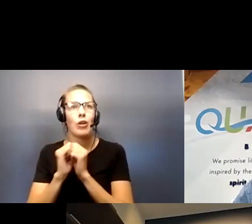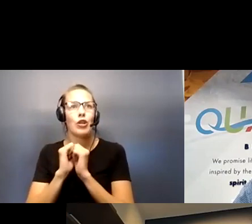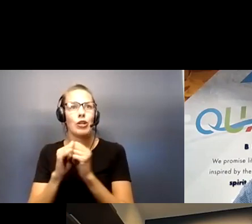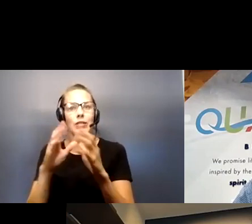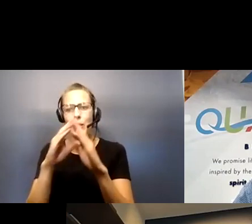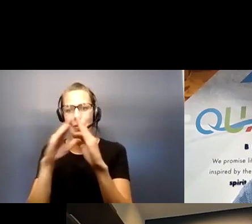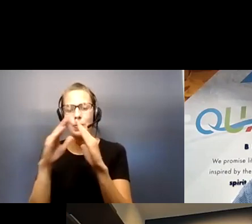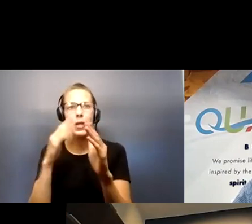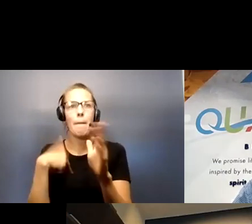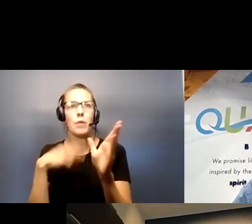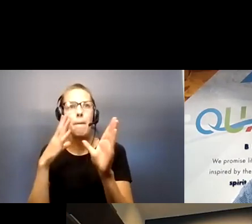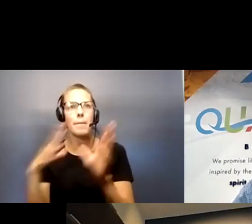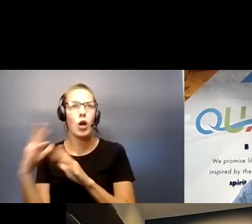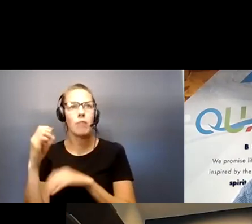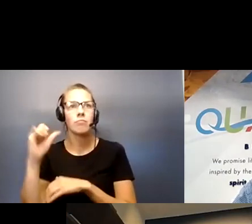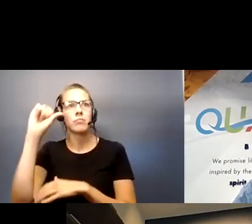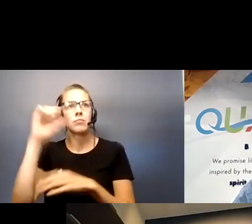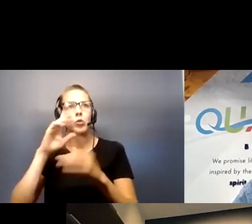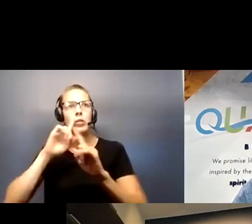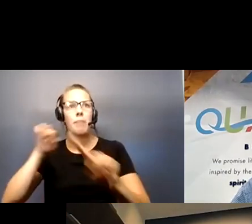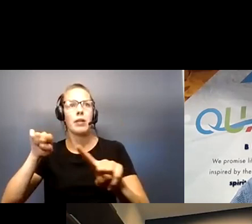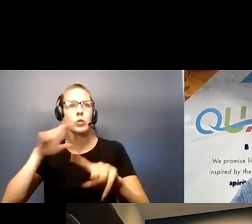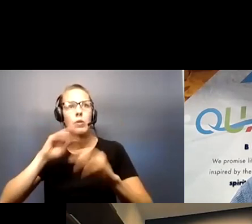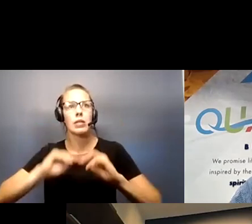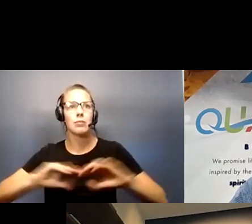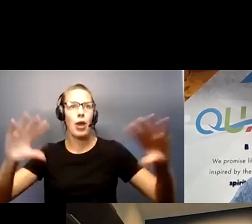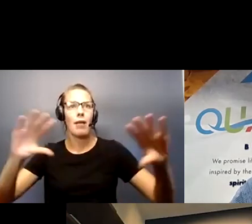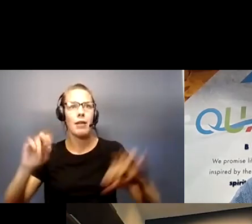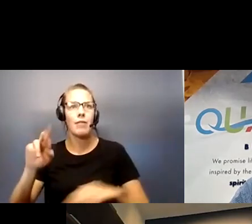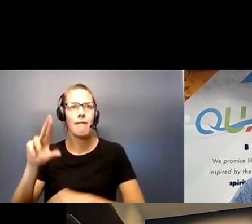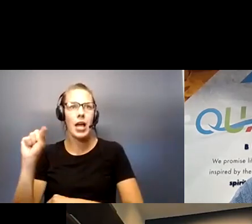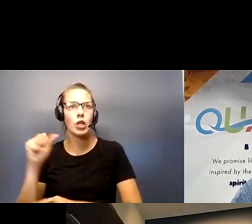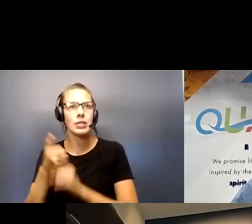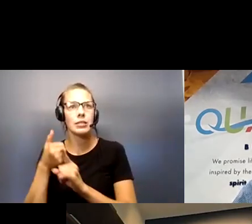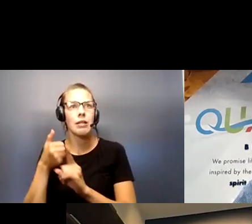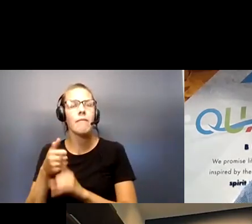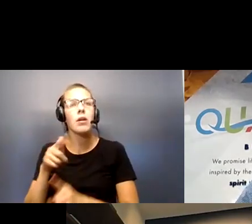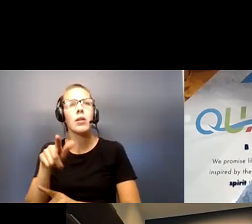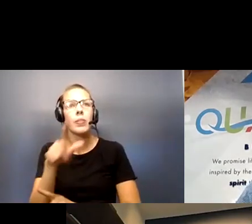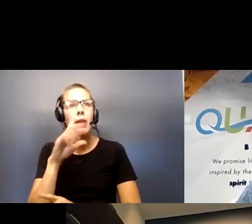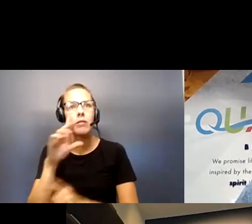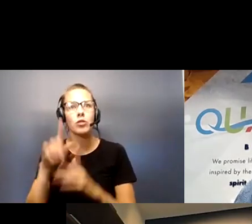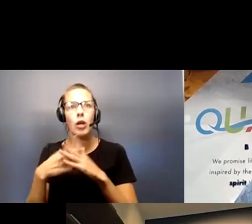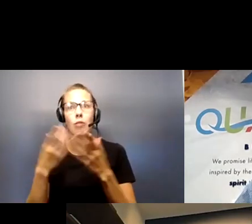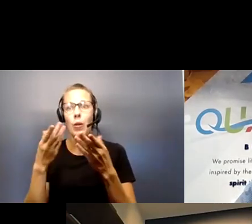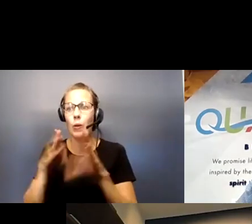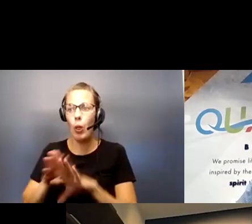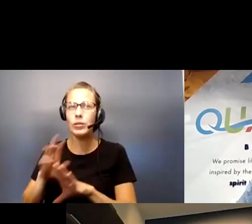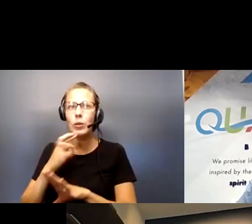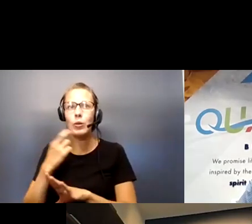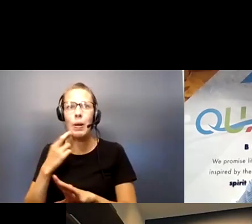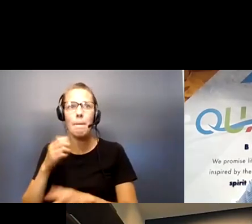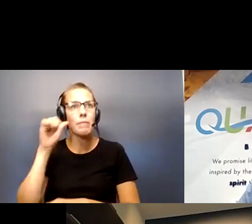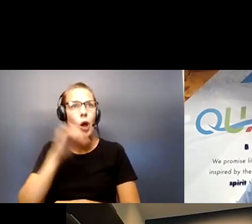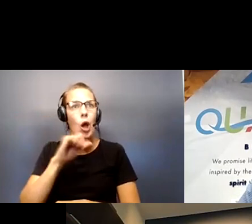to prepare a robust response to the spread of the virus. That started with responding to the closures of restaurants,